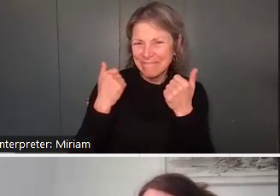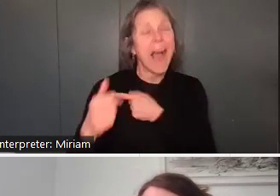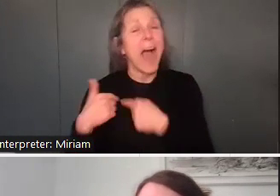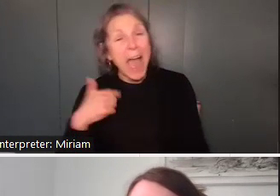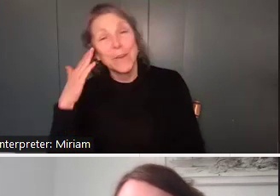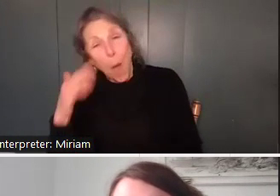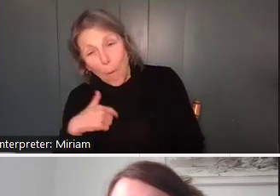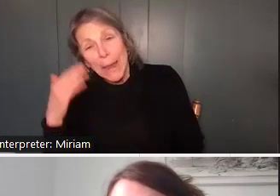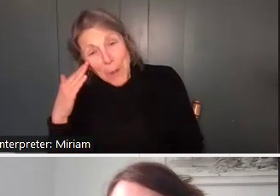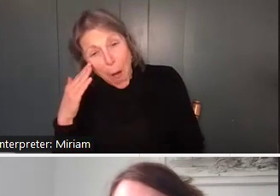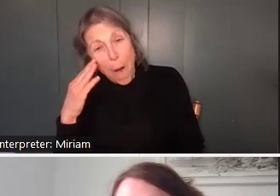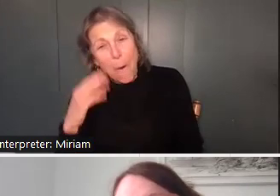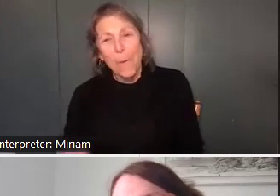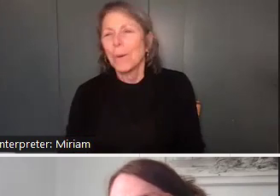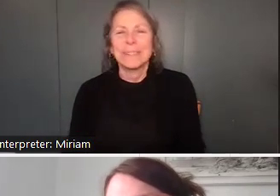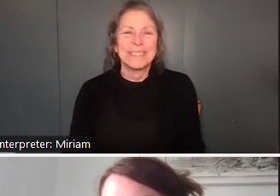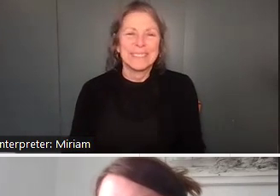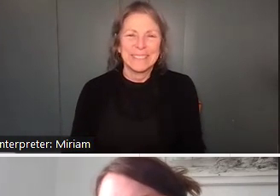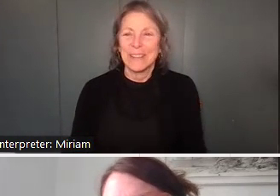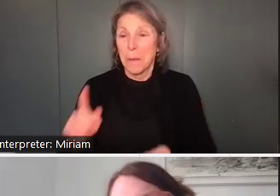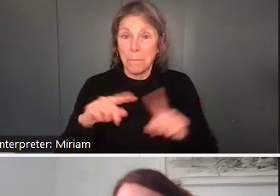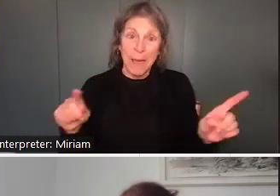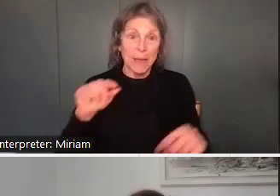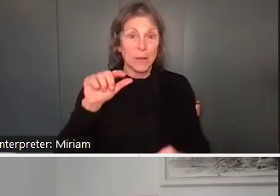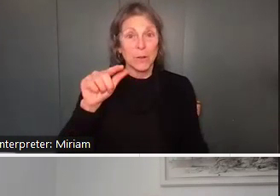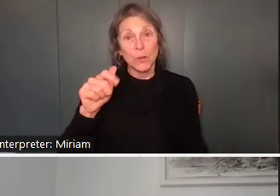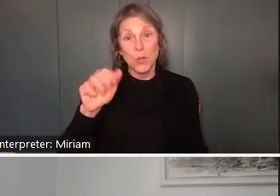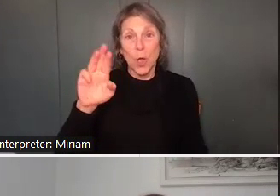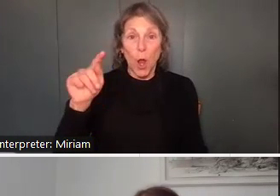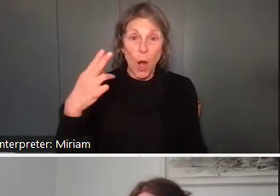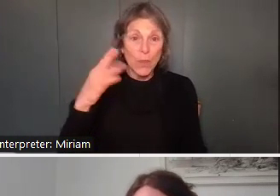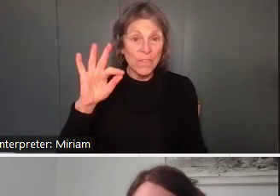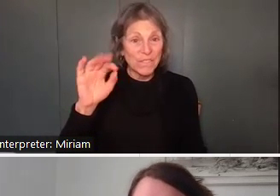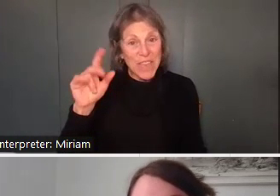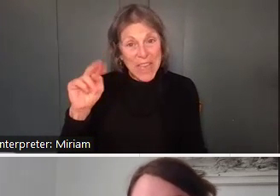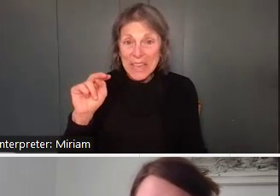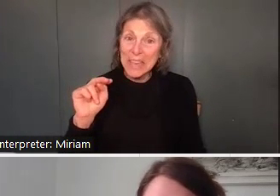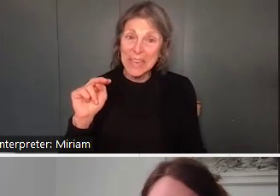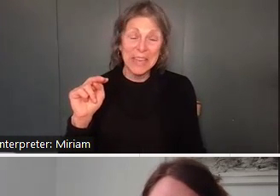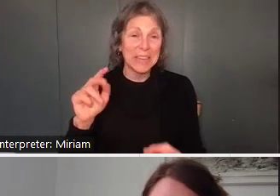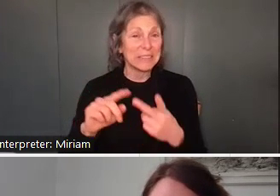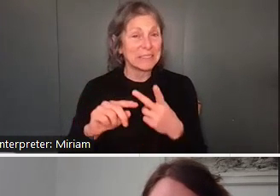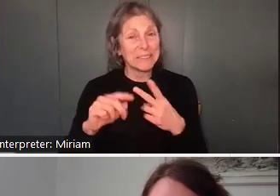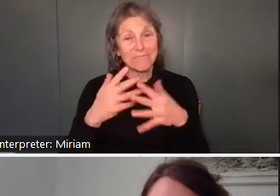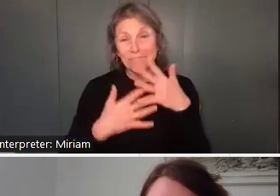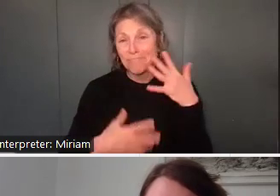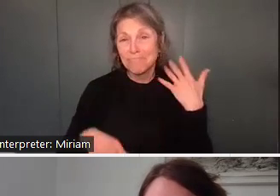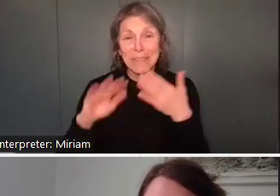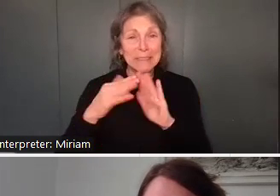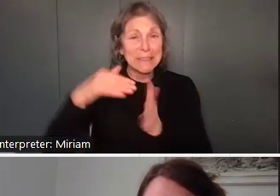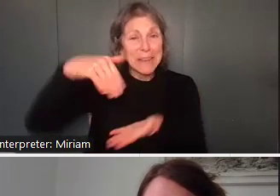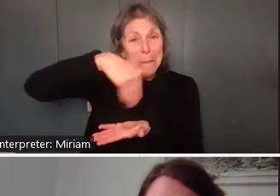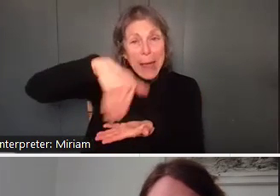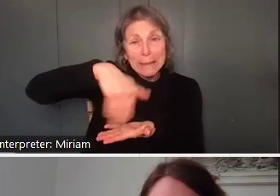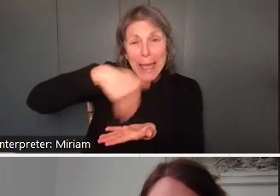I mean, No, thinking you're of Garth absolutely- Fagan, You're absolutely right. Boddington Dance, City Ballet.